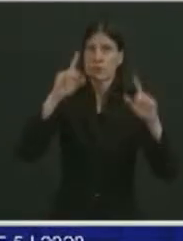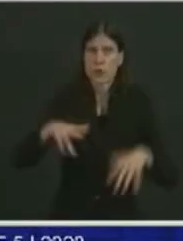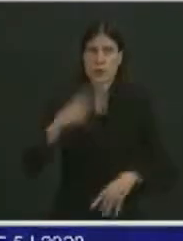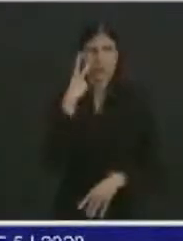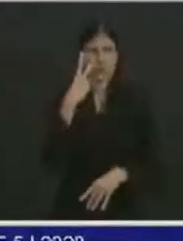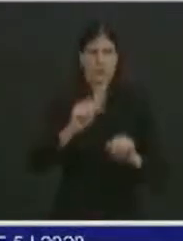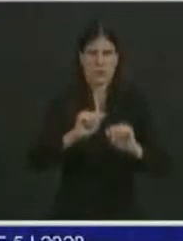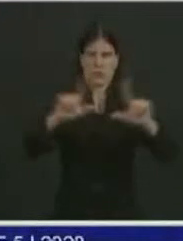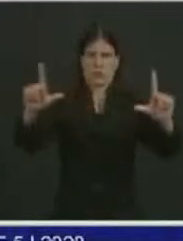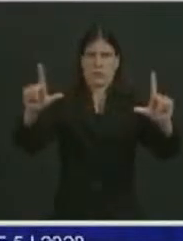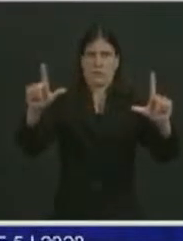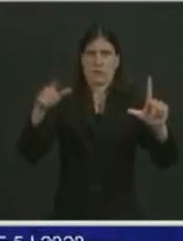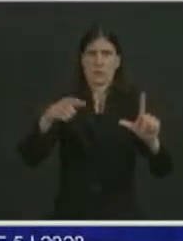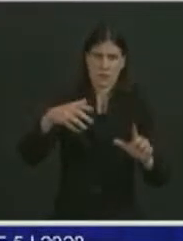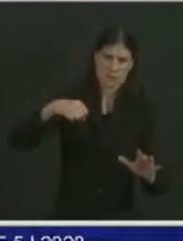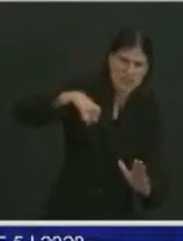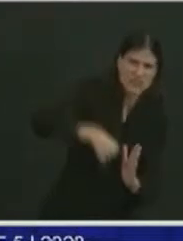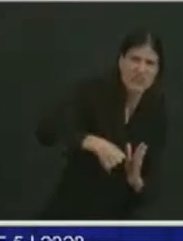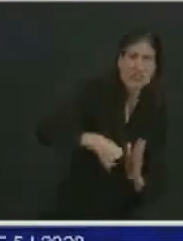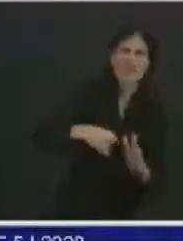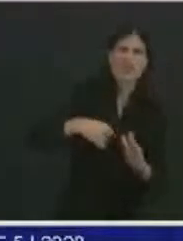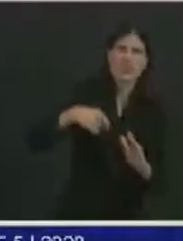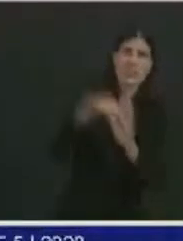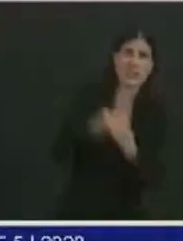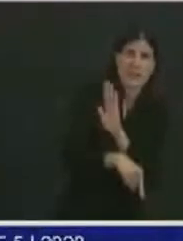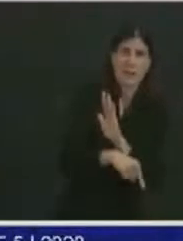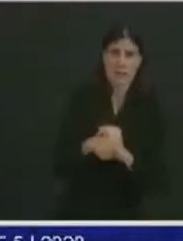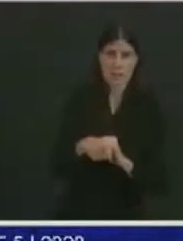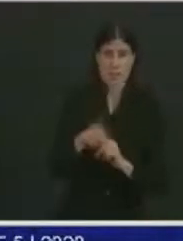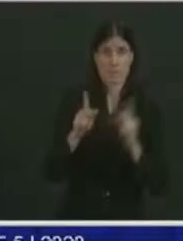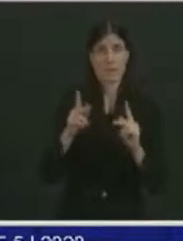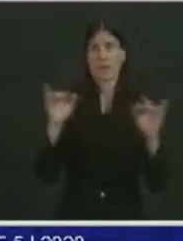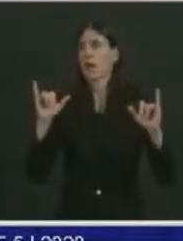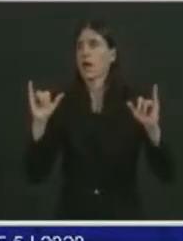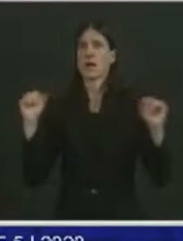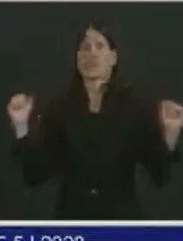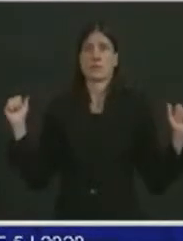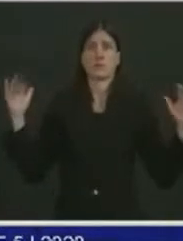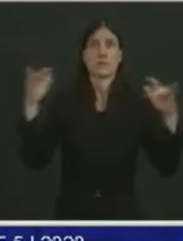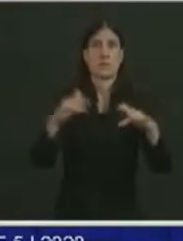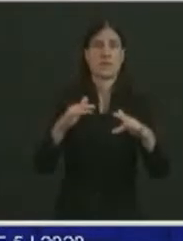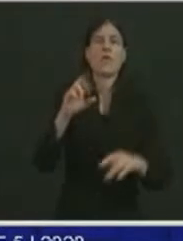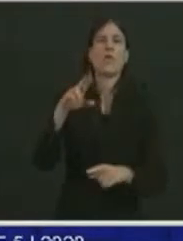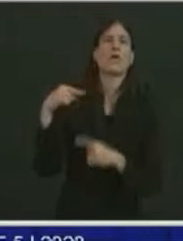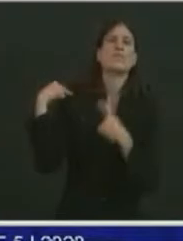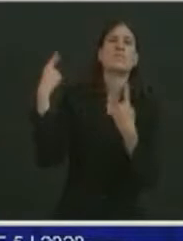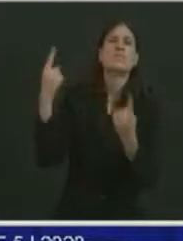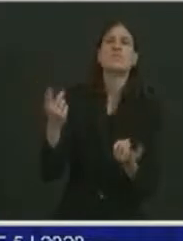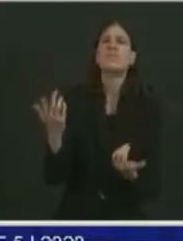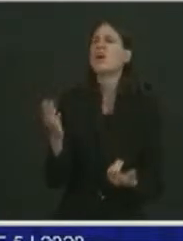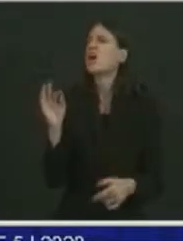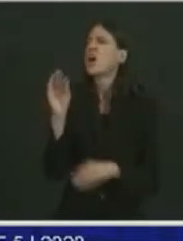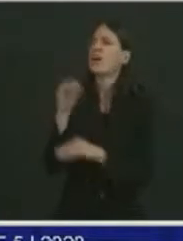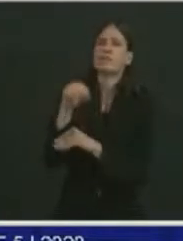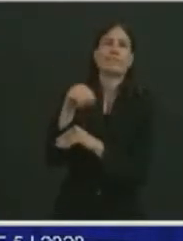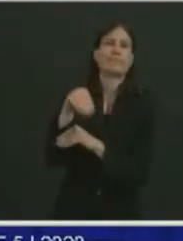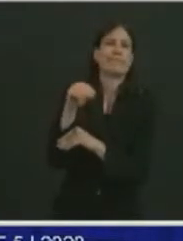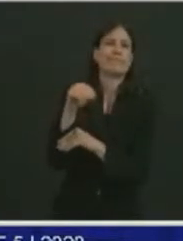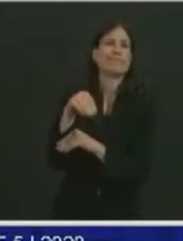that sort of thing existed unless they watched it in front of them? Whereas I think many black people were at least unsurprised by that